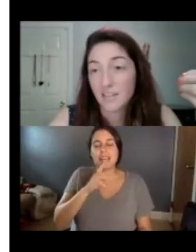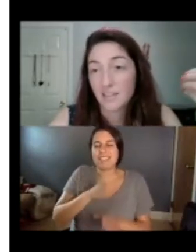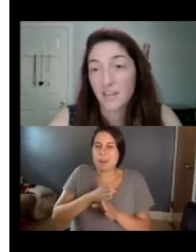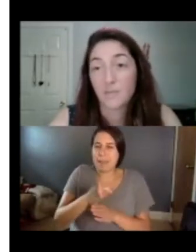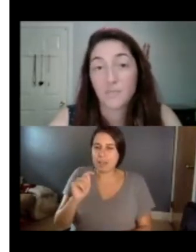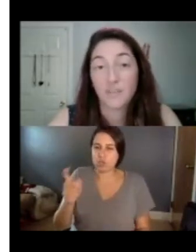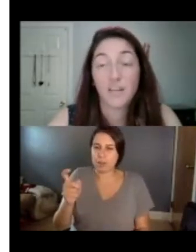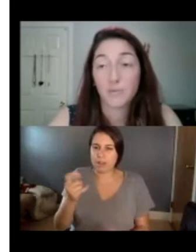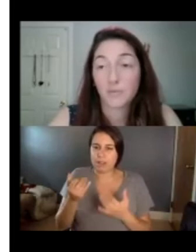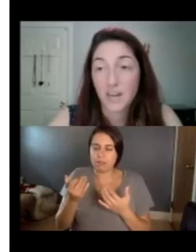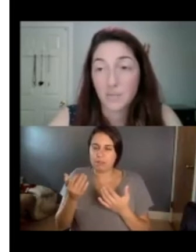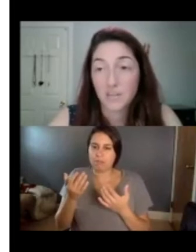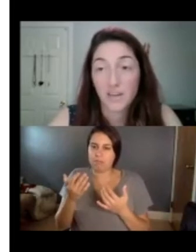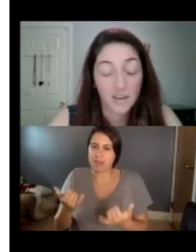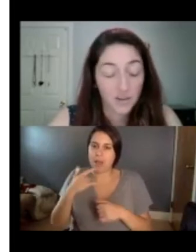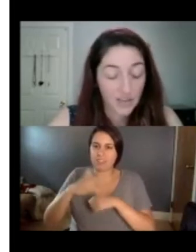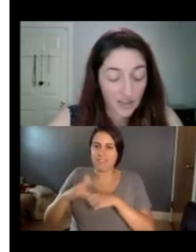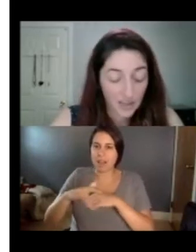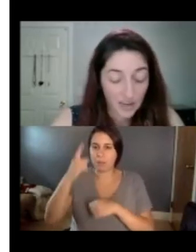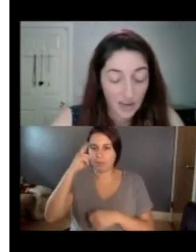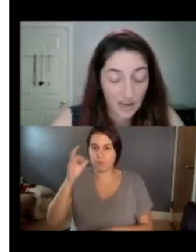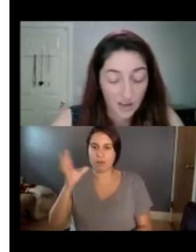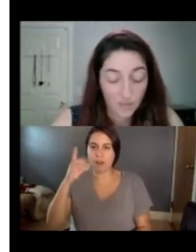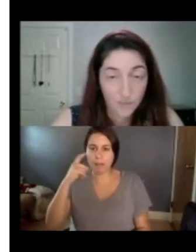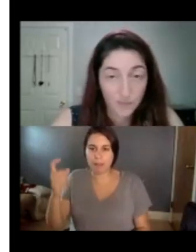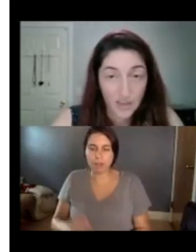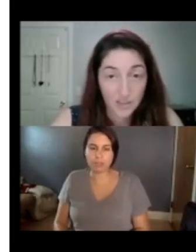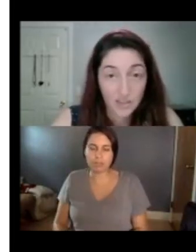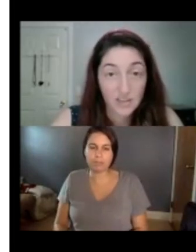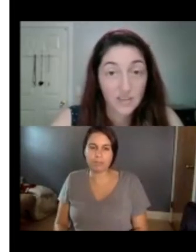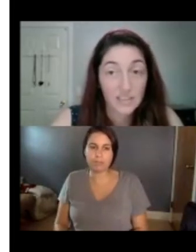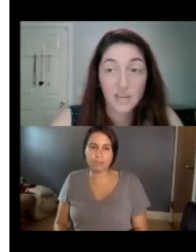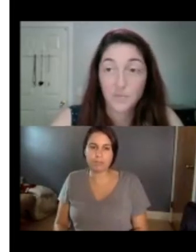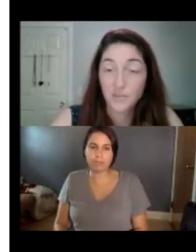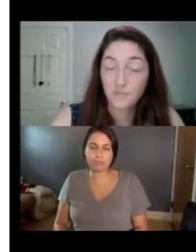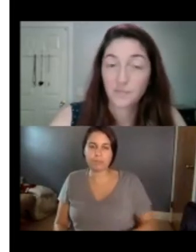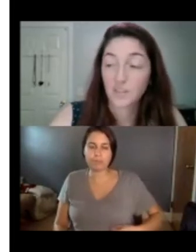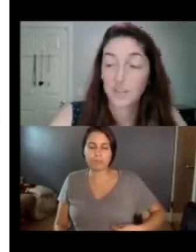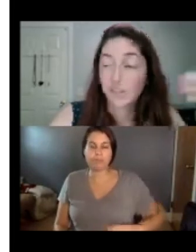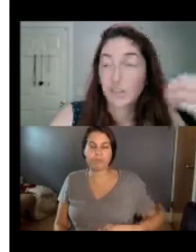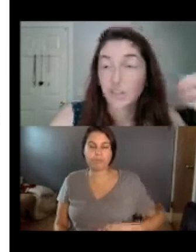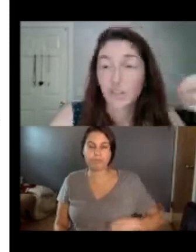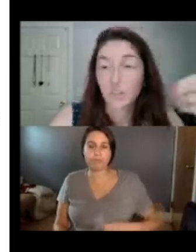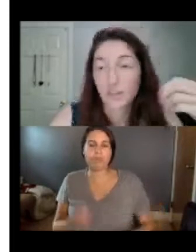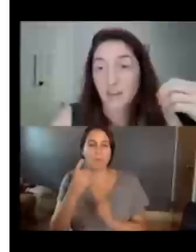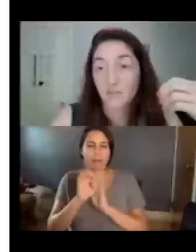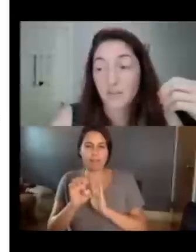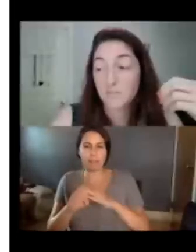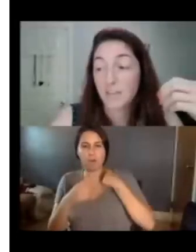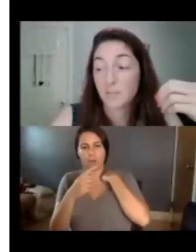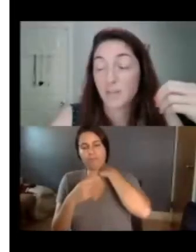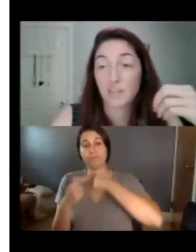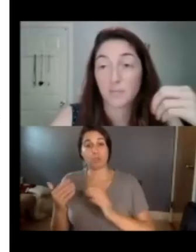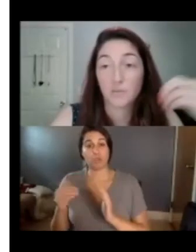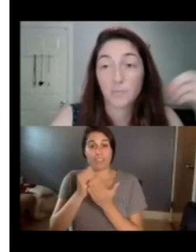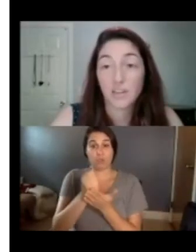that is available for nightmares right now. And just to give an example, so we did this rescripting on